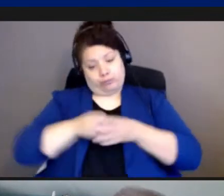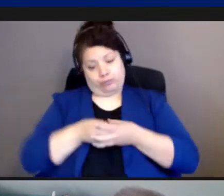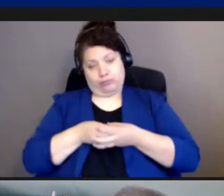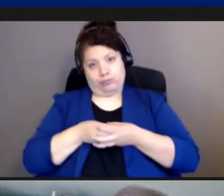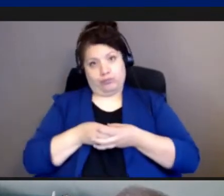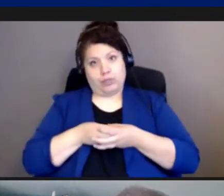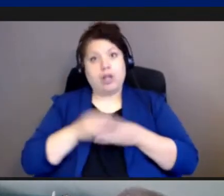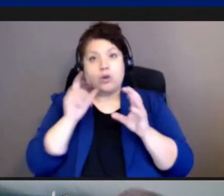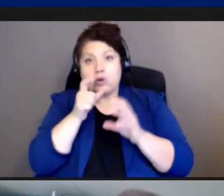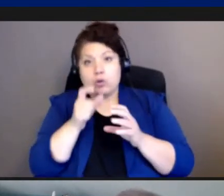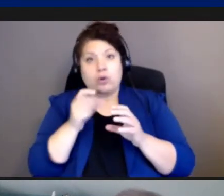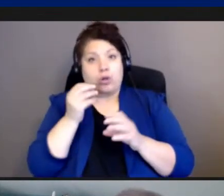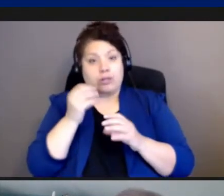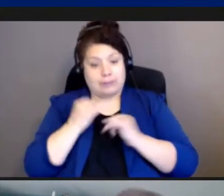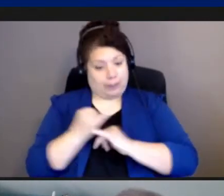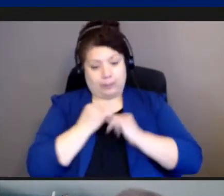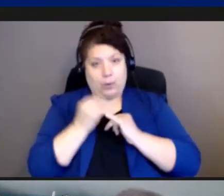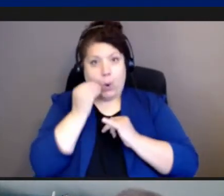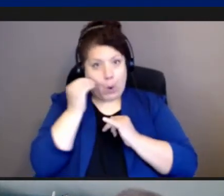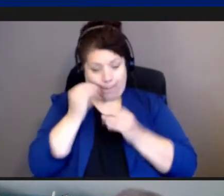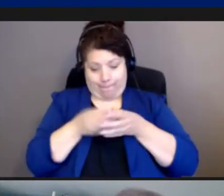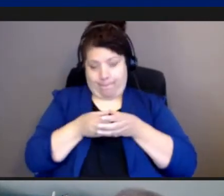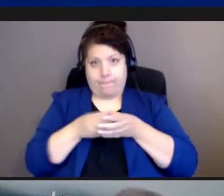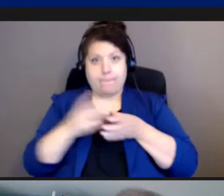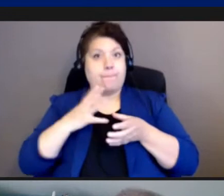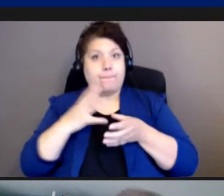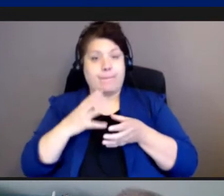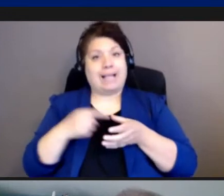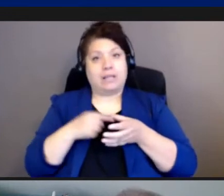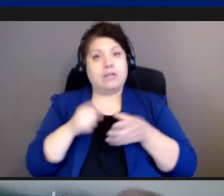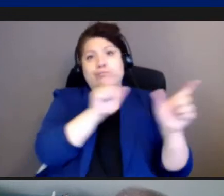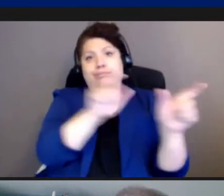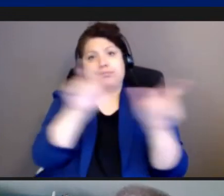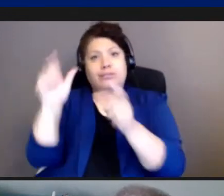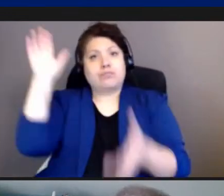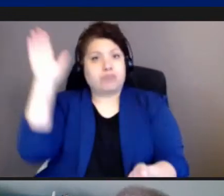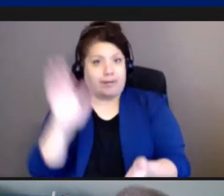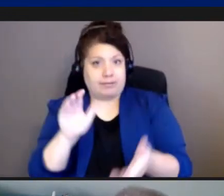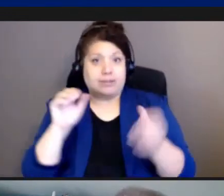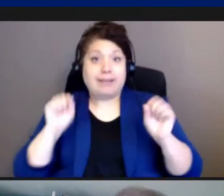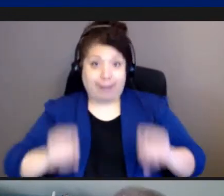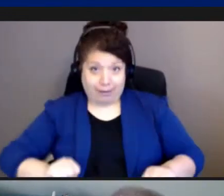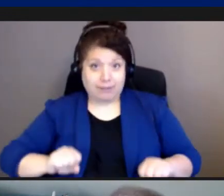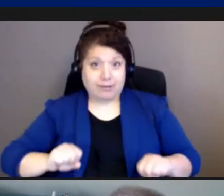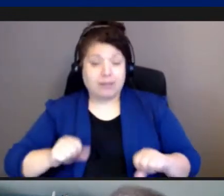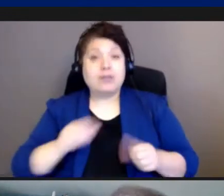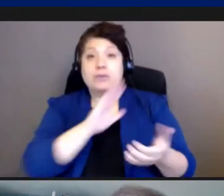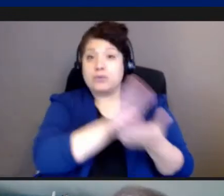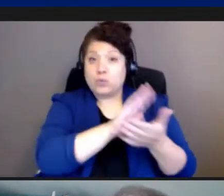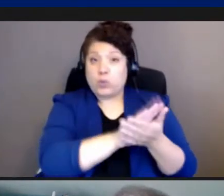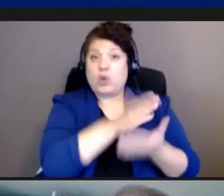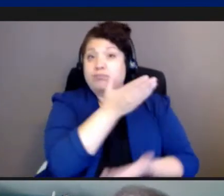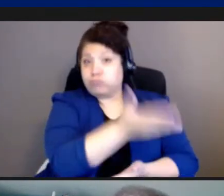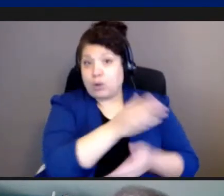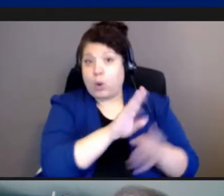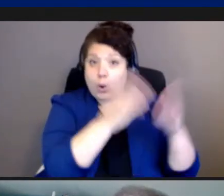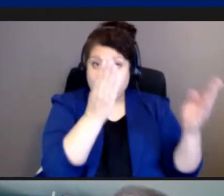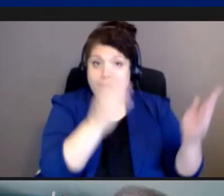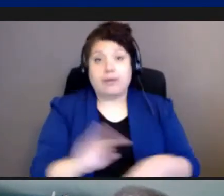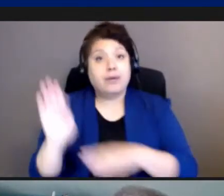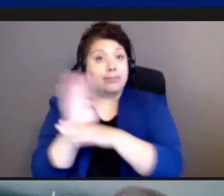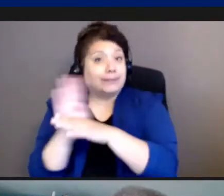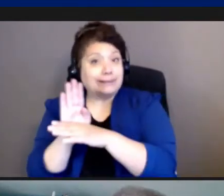And if we do that, we can bend this curve. And be able to keep our schools open, to be able to keep our businesses